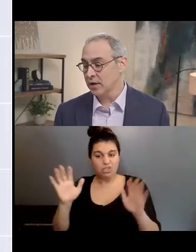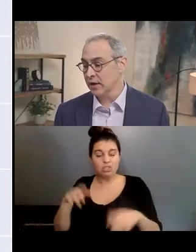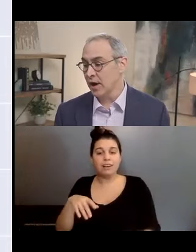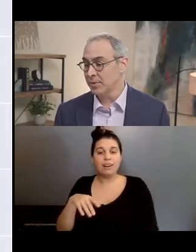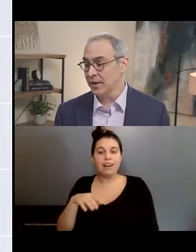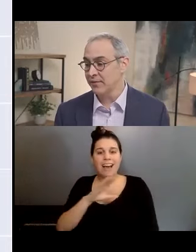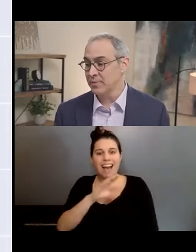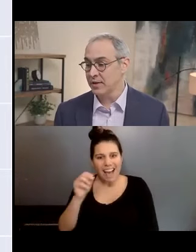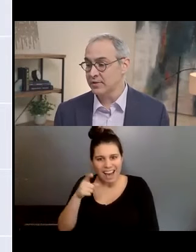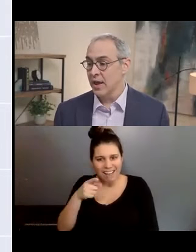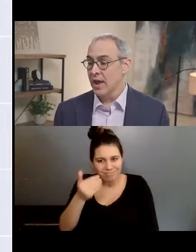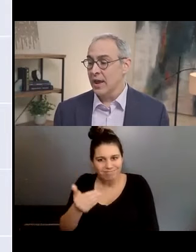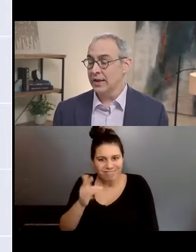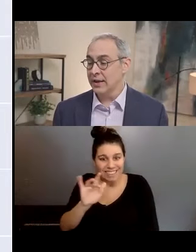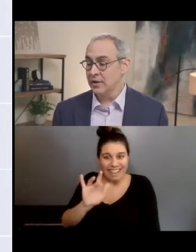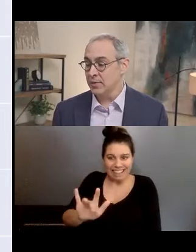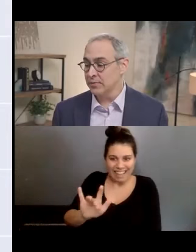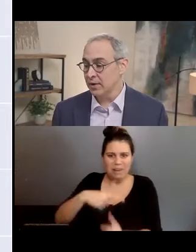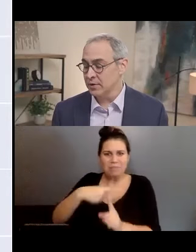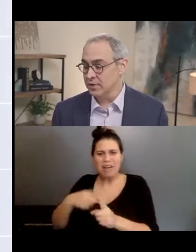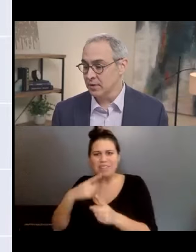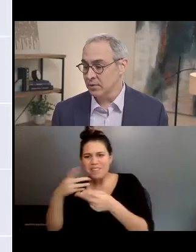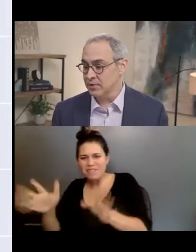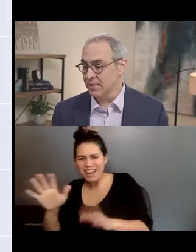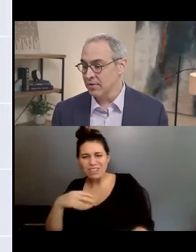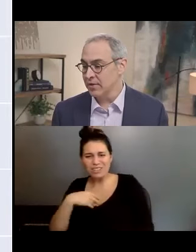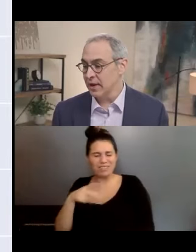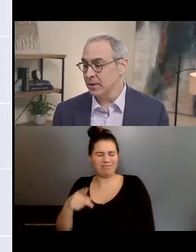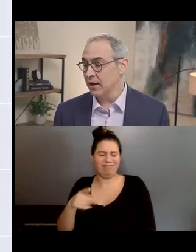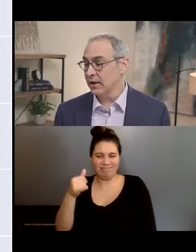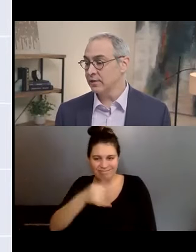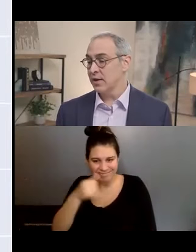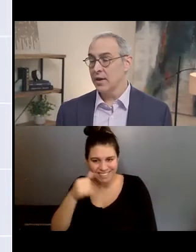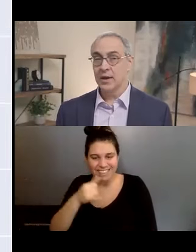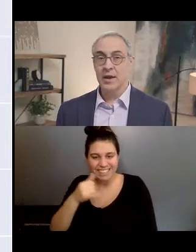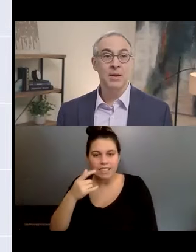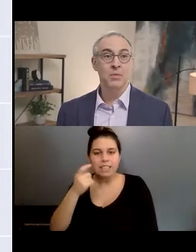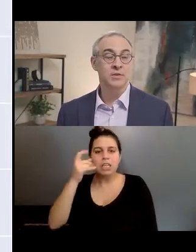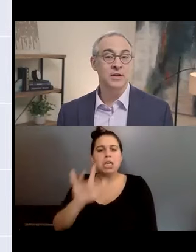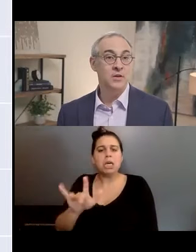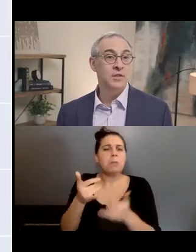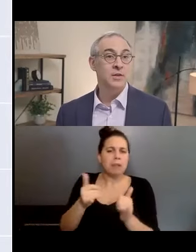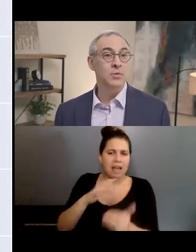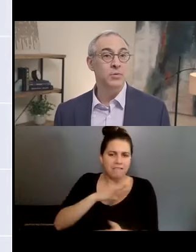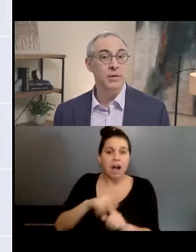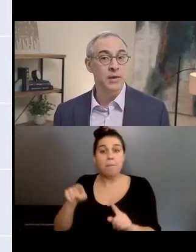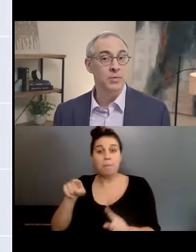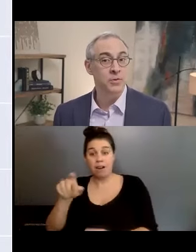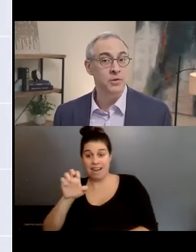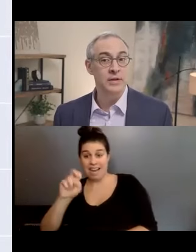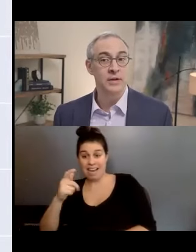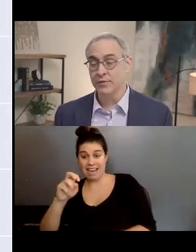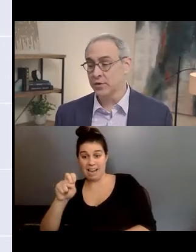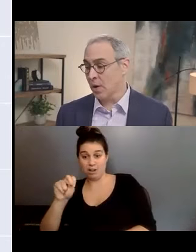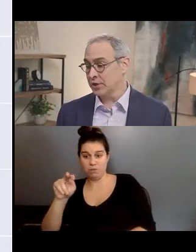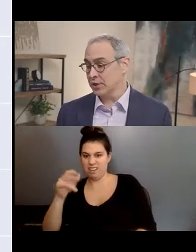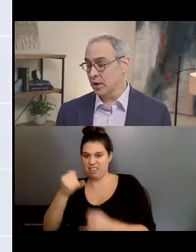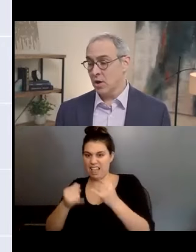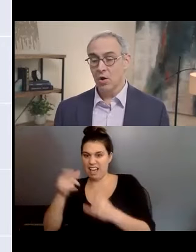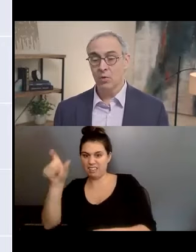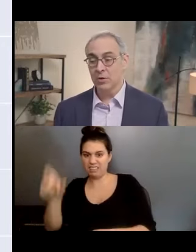click on. But I think for me, this engagement rate was the main thing, because it meant once they started, they were pulled in enough